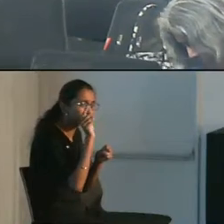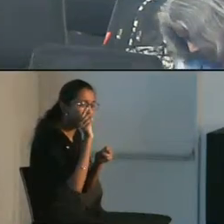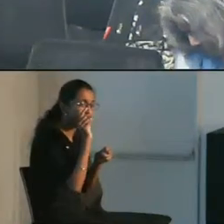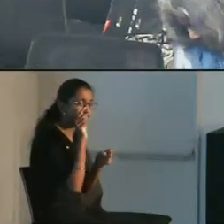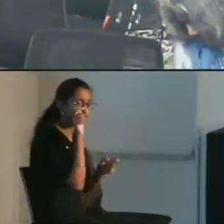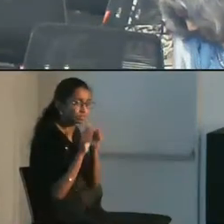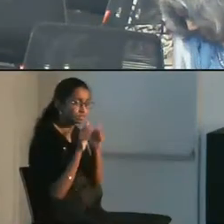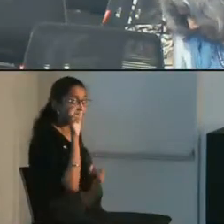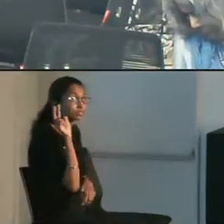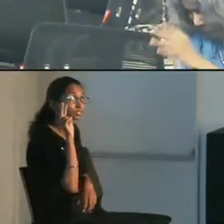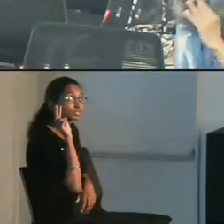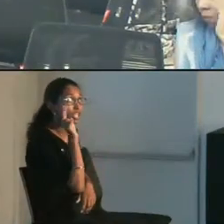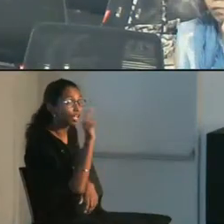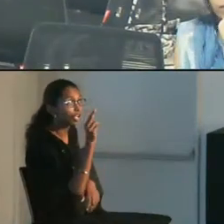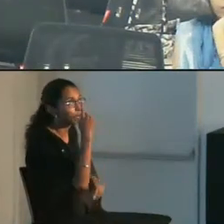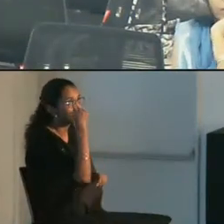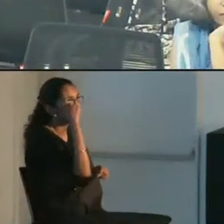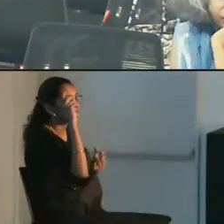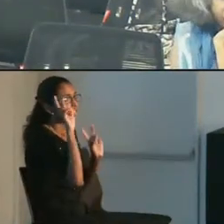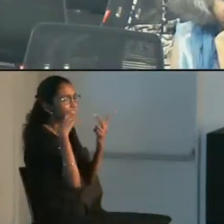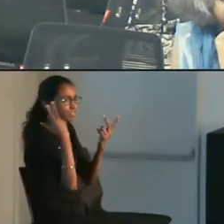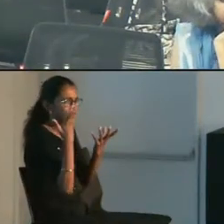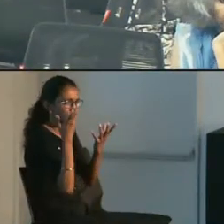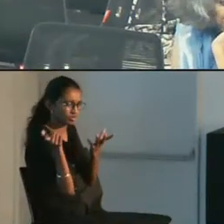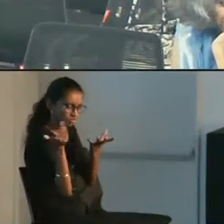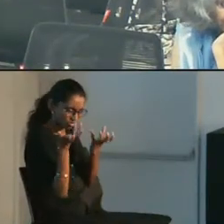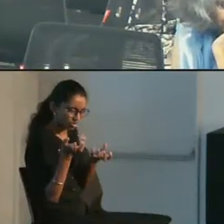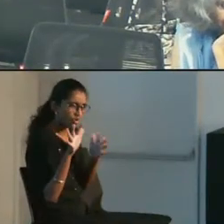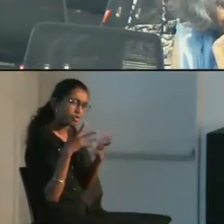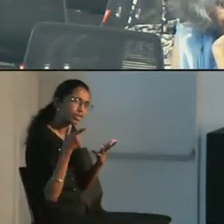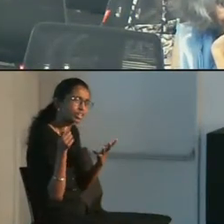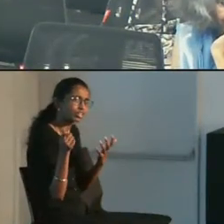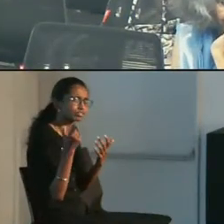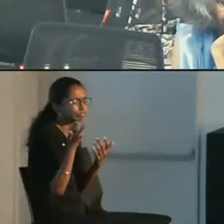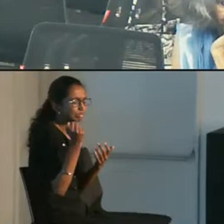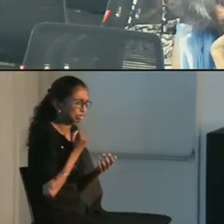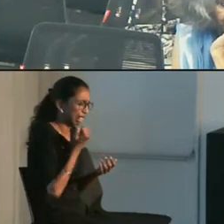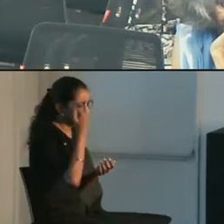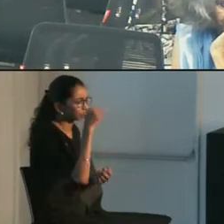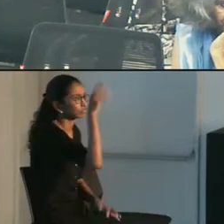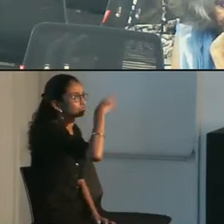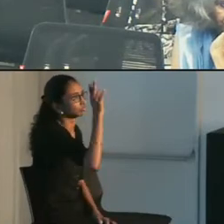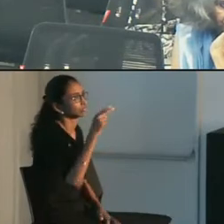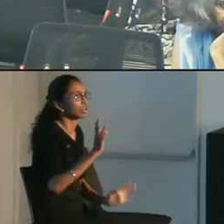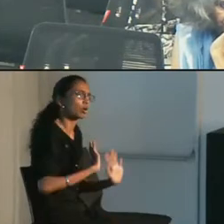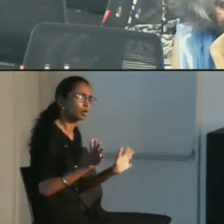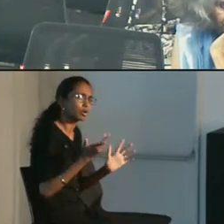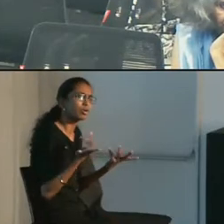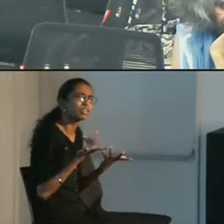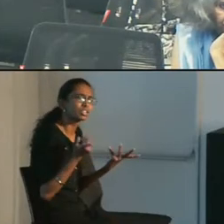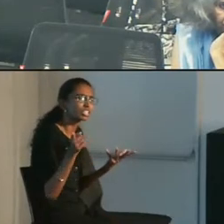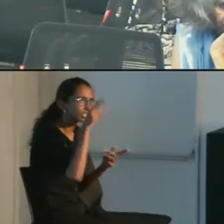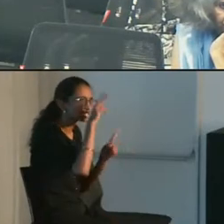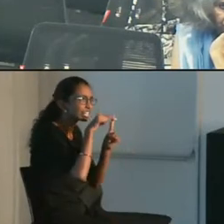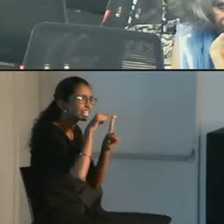a certain way, or is it just something that, you know, just pops up in your mind and it's there?